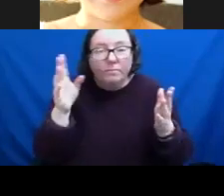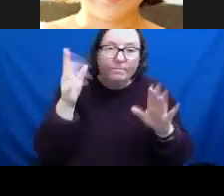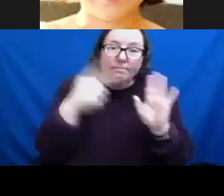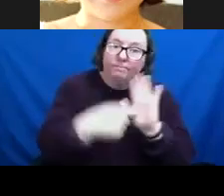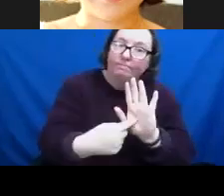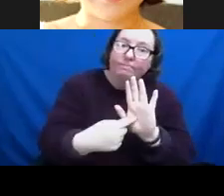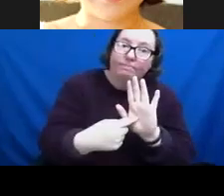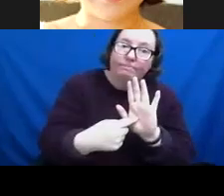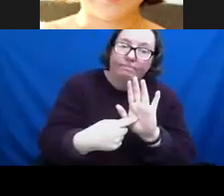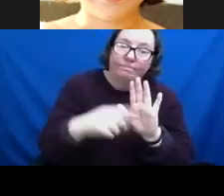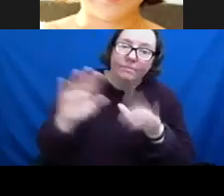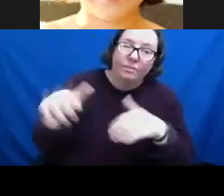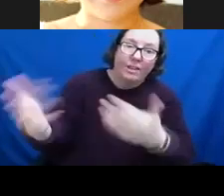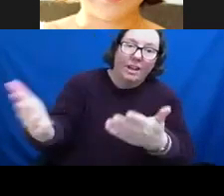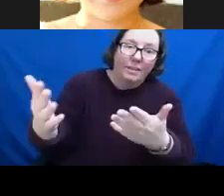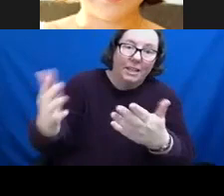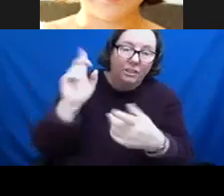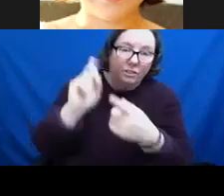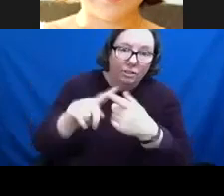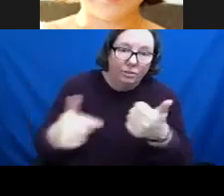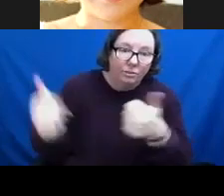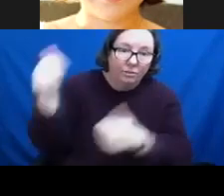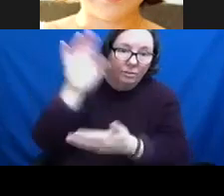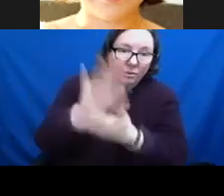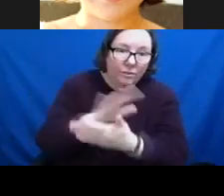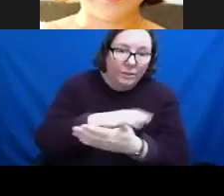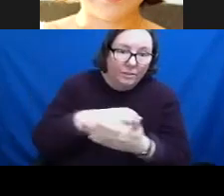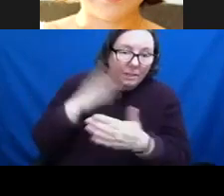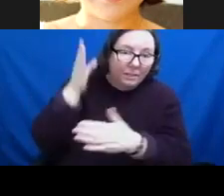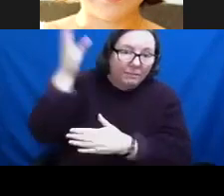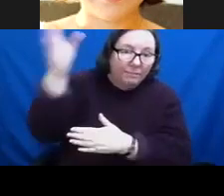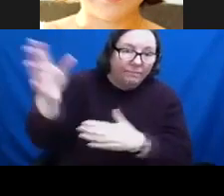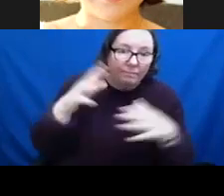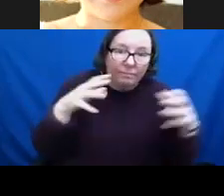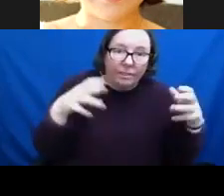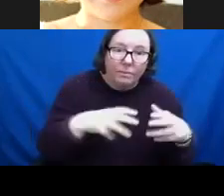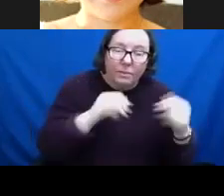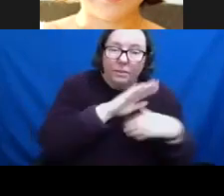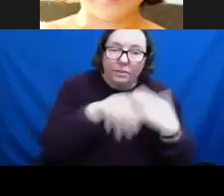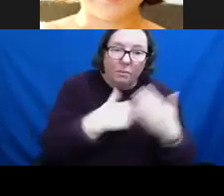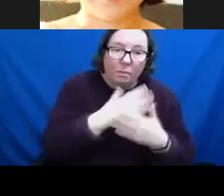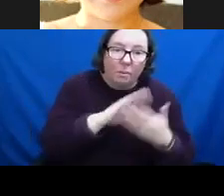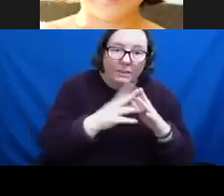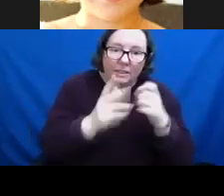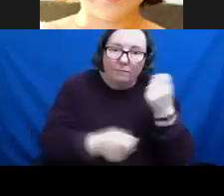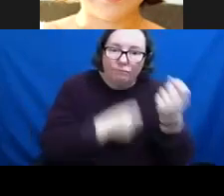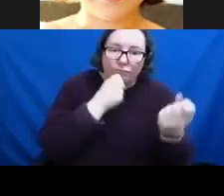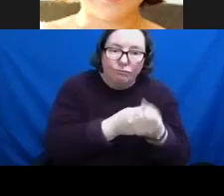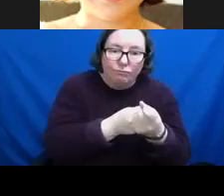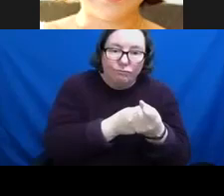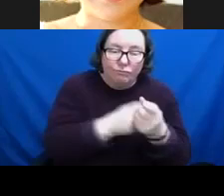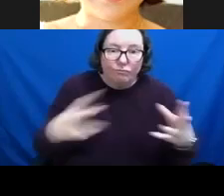a recommendation that that we as a city can all stand behind.